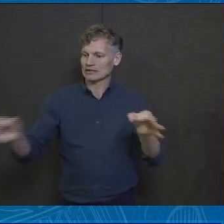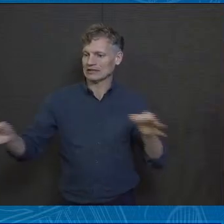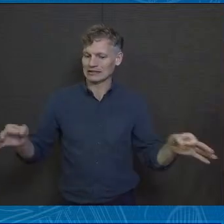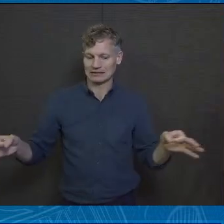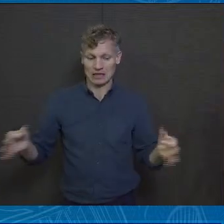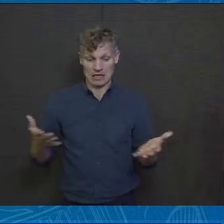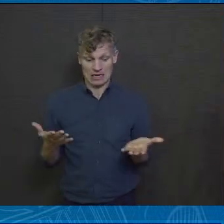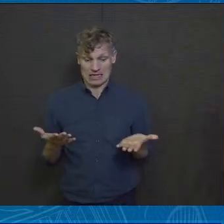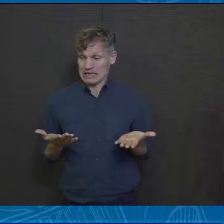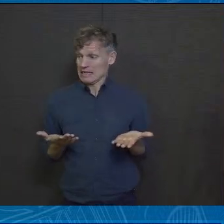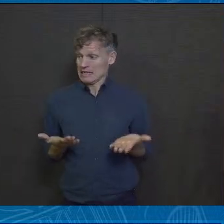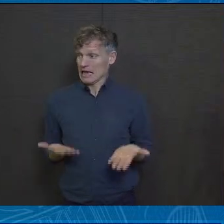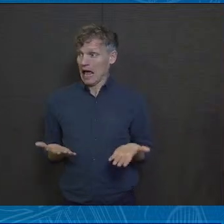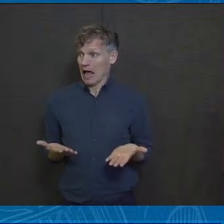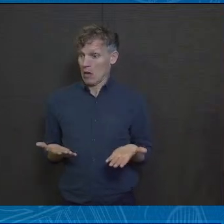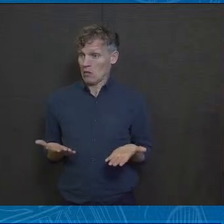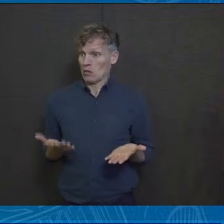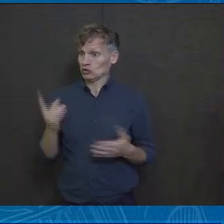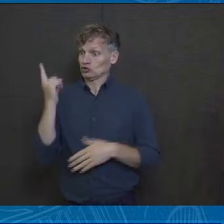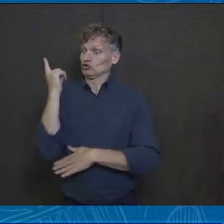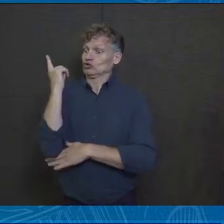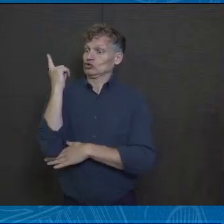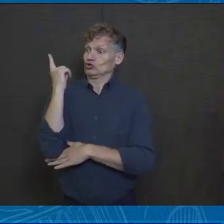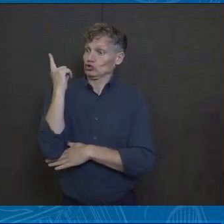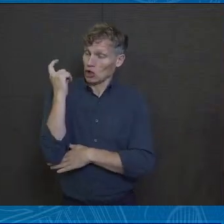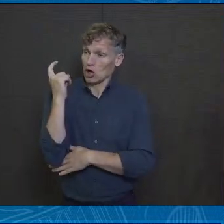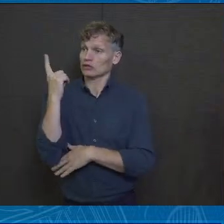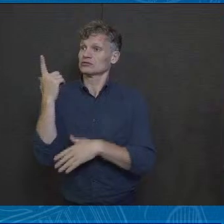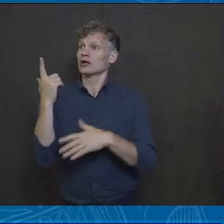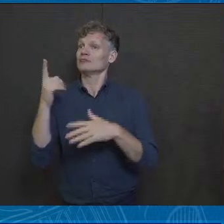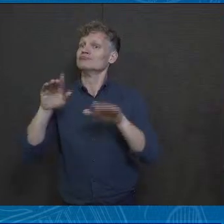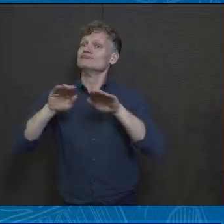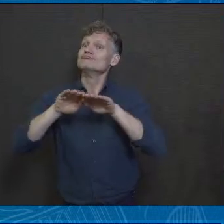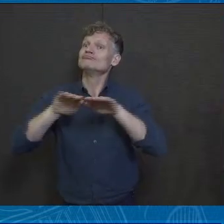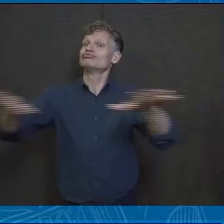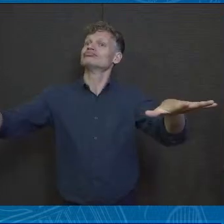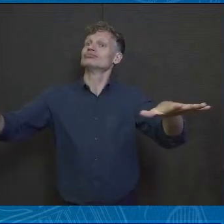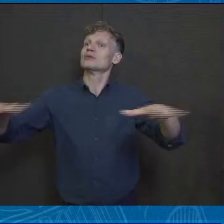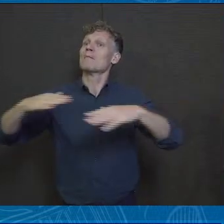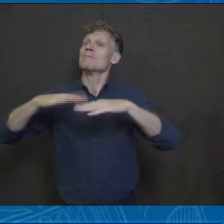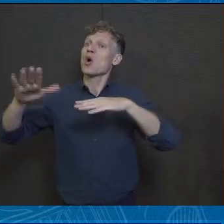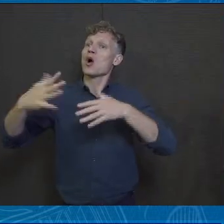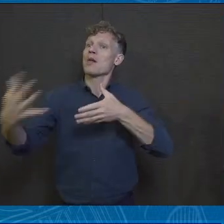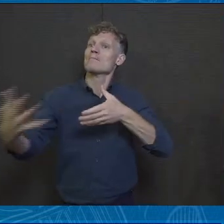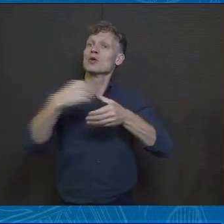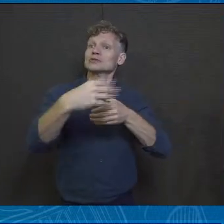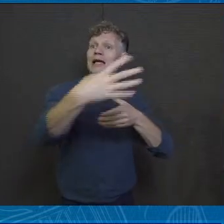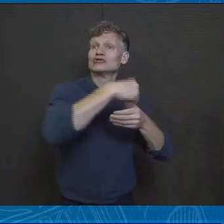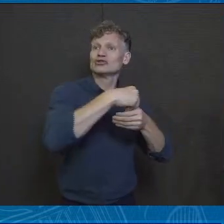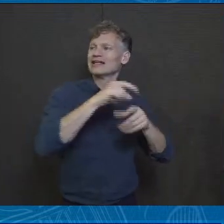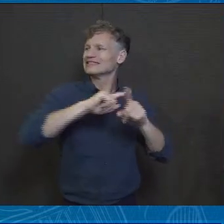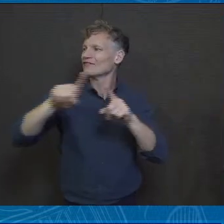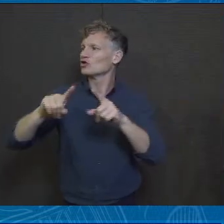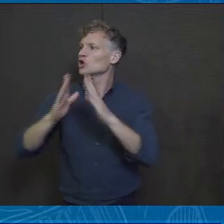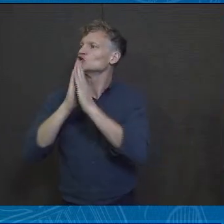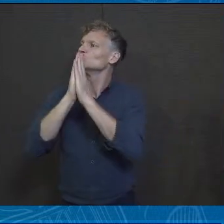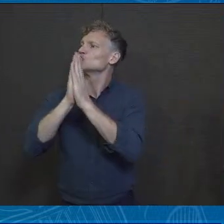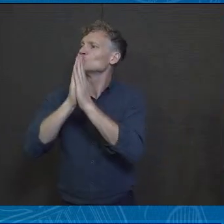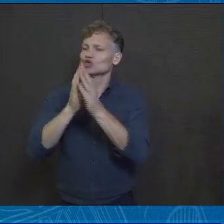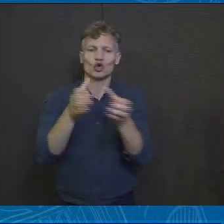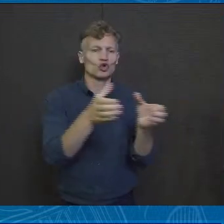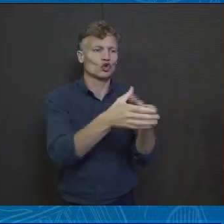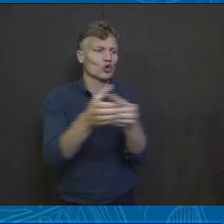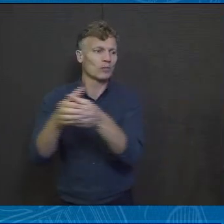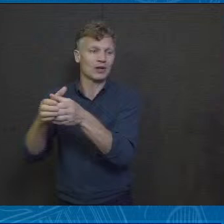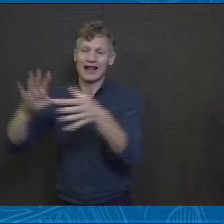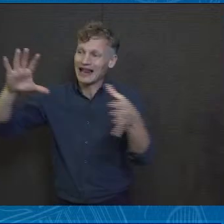we are actually mainstreaming the participation of the church groups in the government, especially